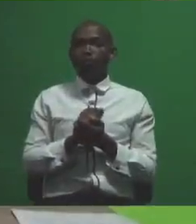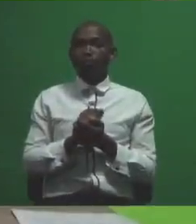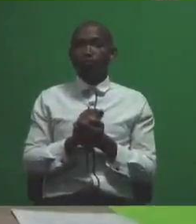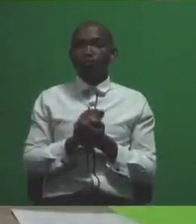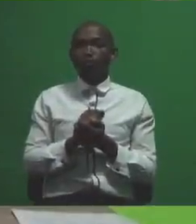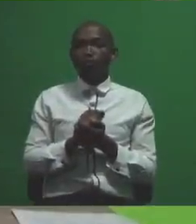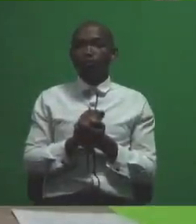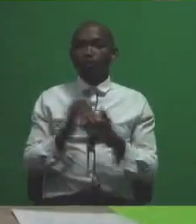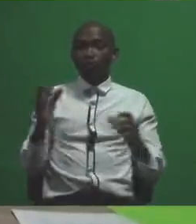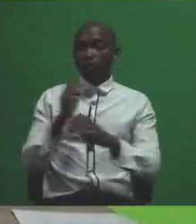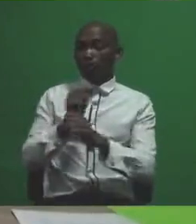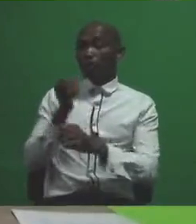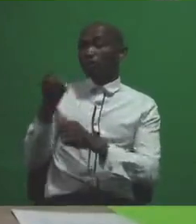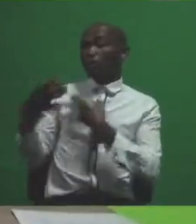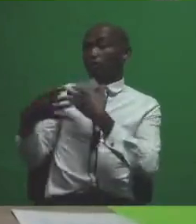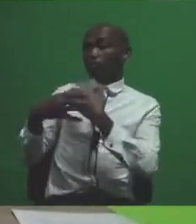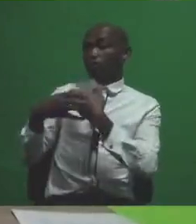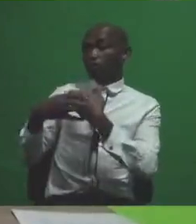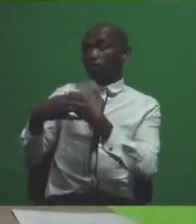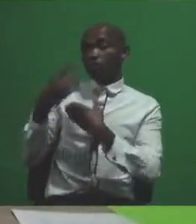We have got this picture.